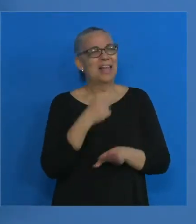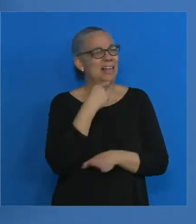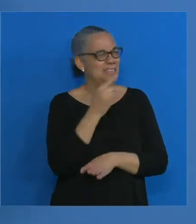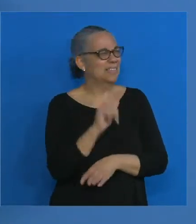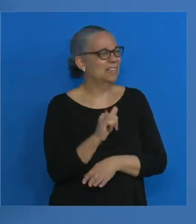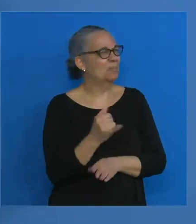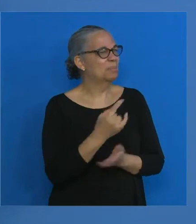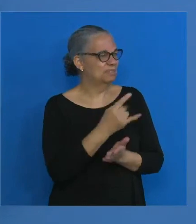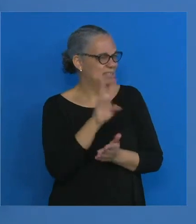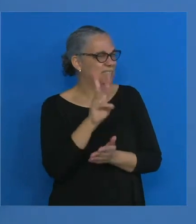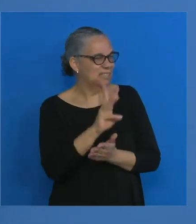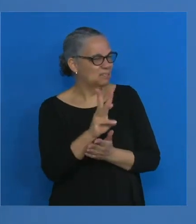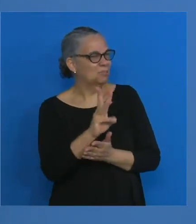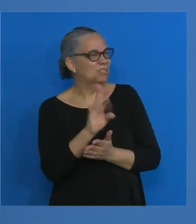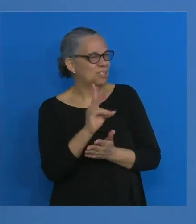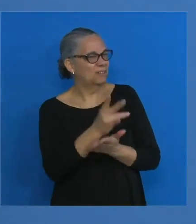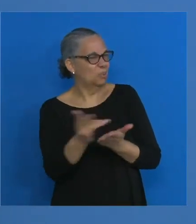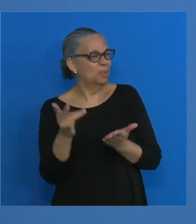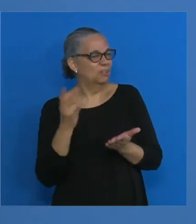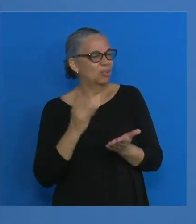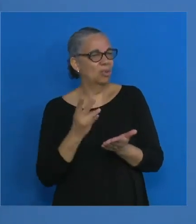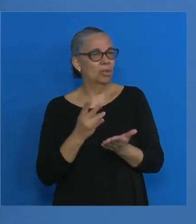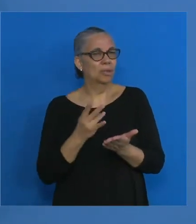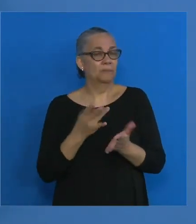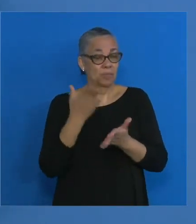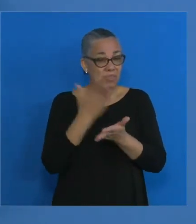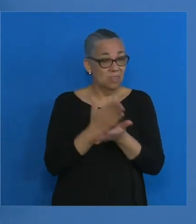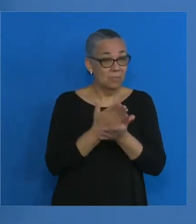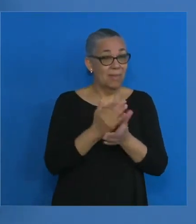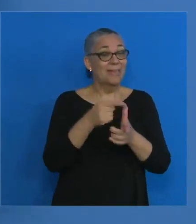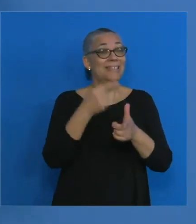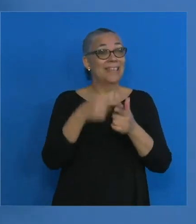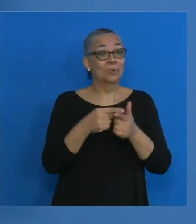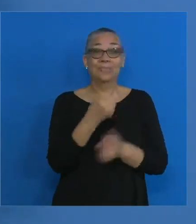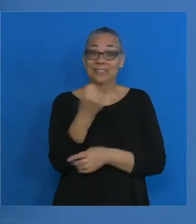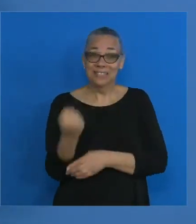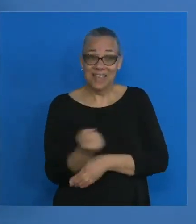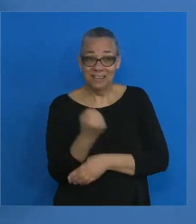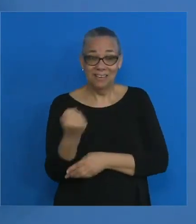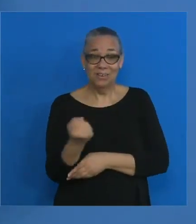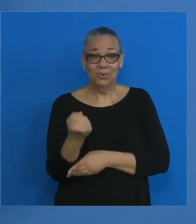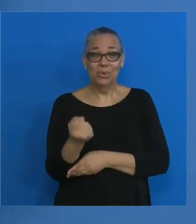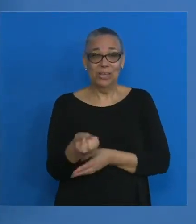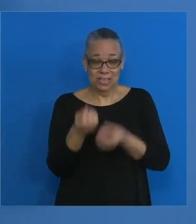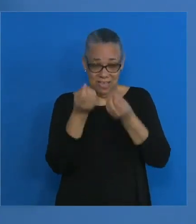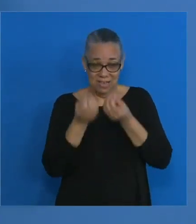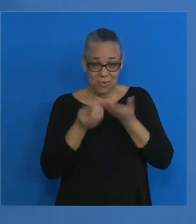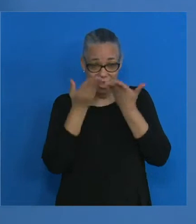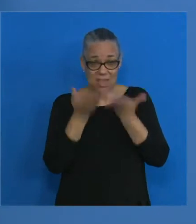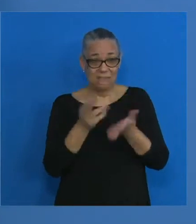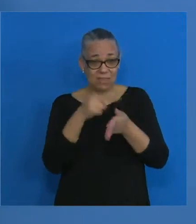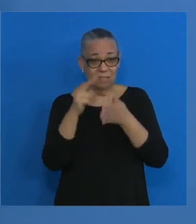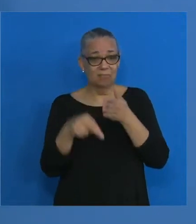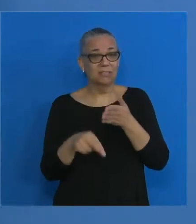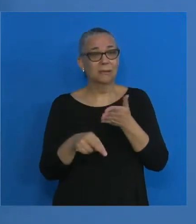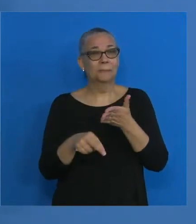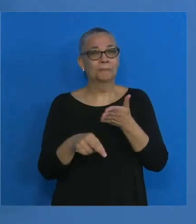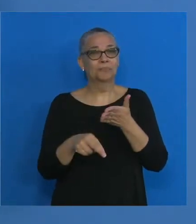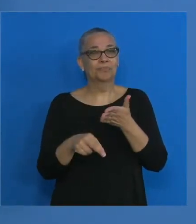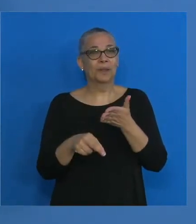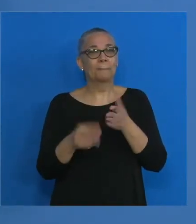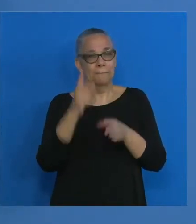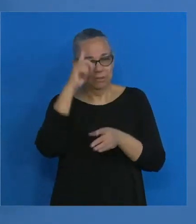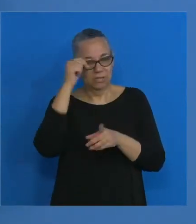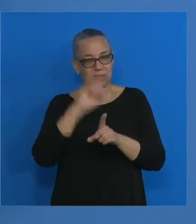so we stopped doing it. However, we released results Saturday simply because of the circumstances that we're in. But it's not something that's